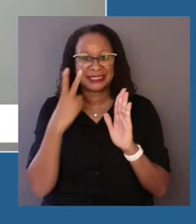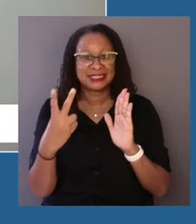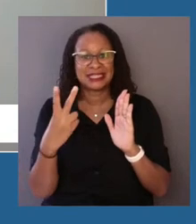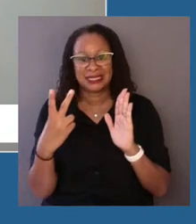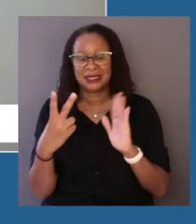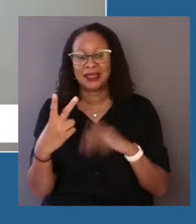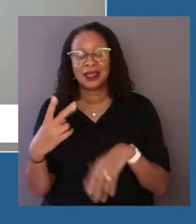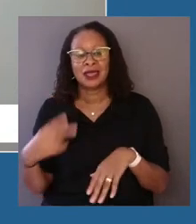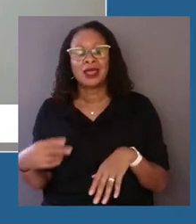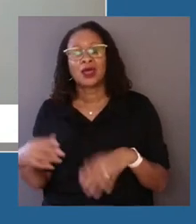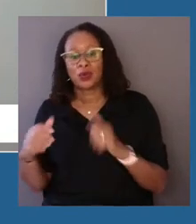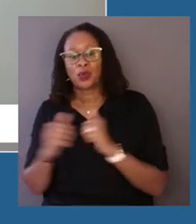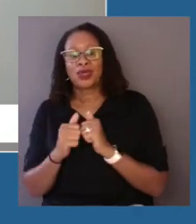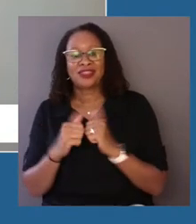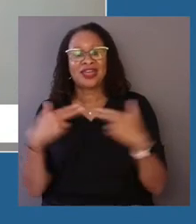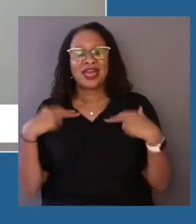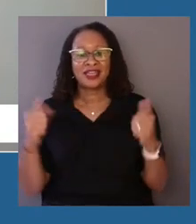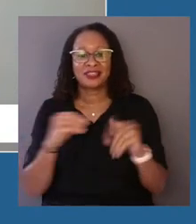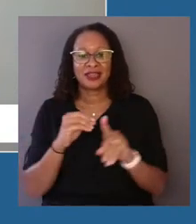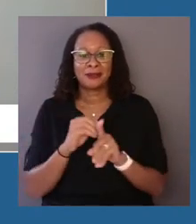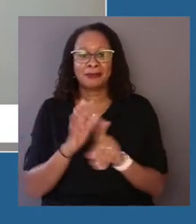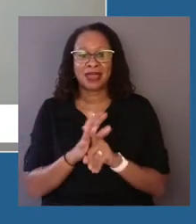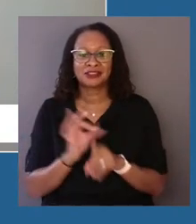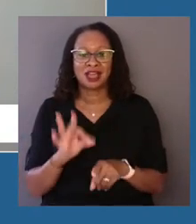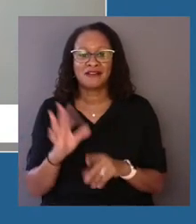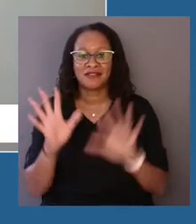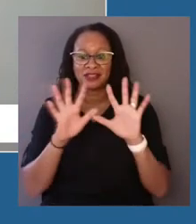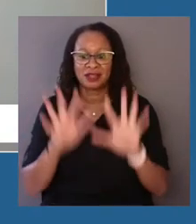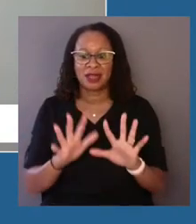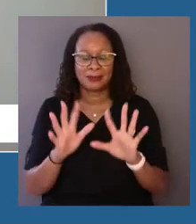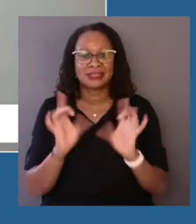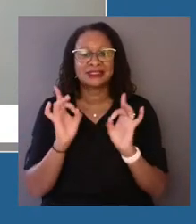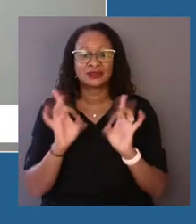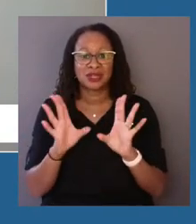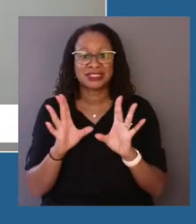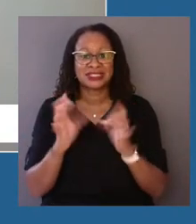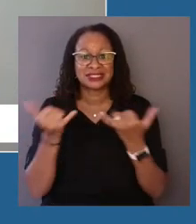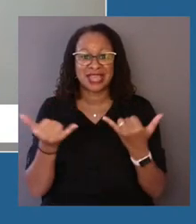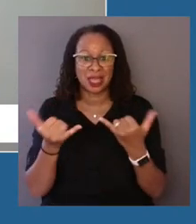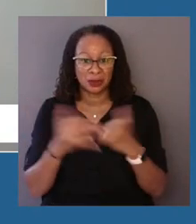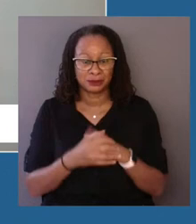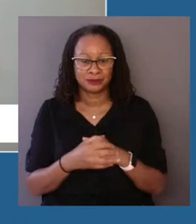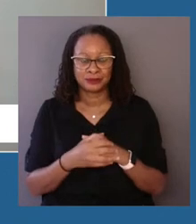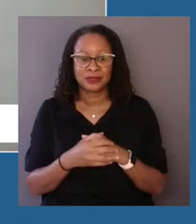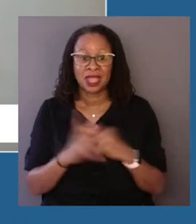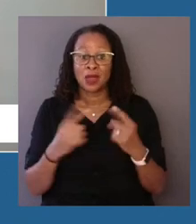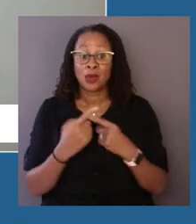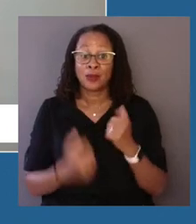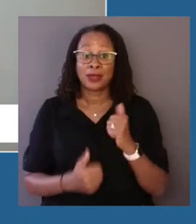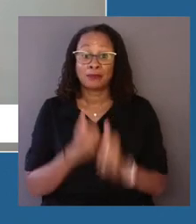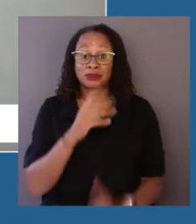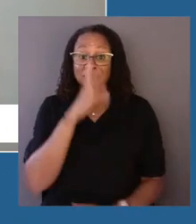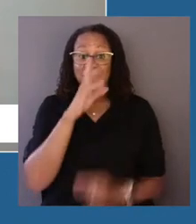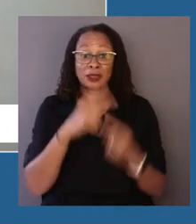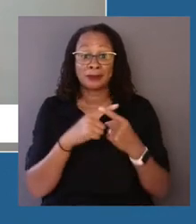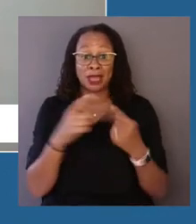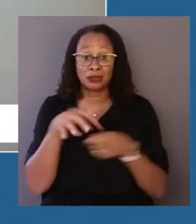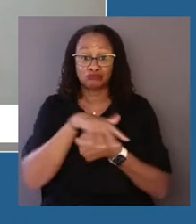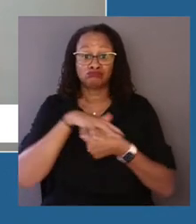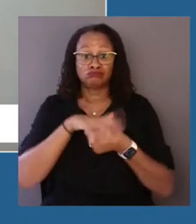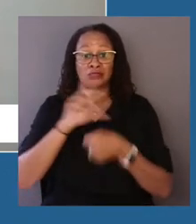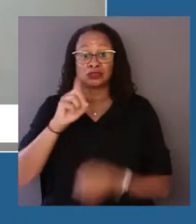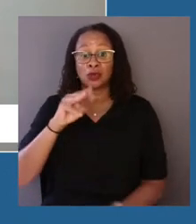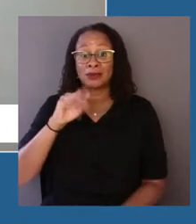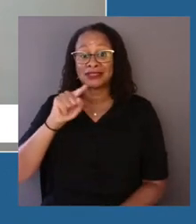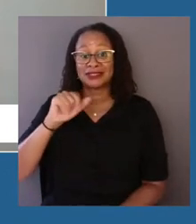the health impacts of the climate crisis now. And one, we speak mostly about domestic conditions and crises on